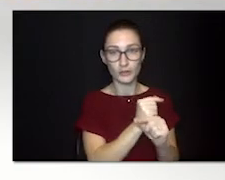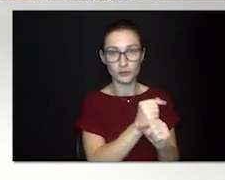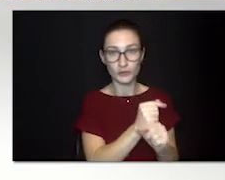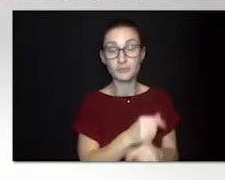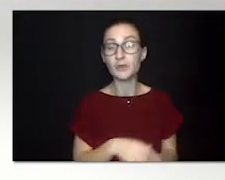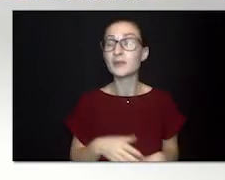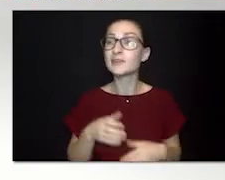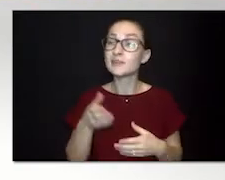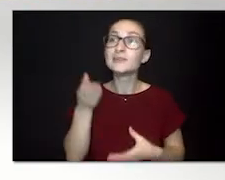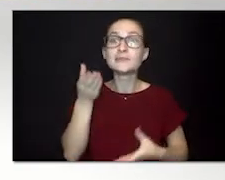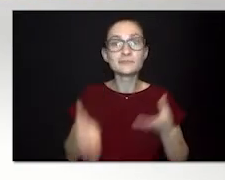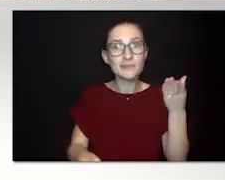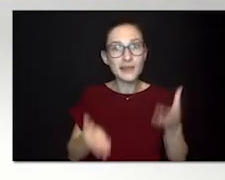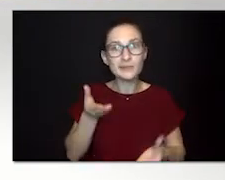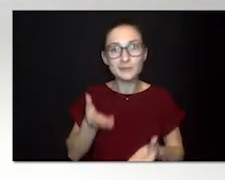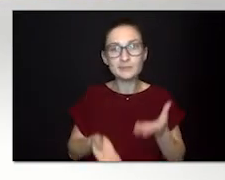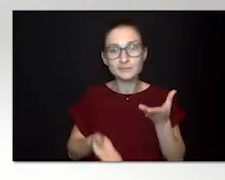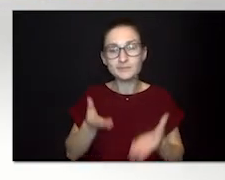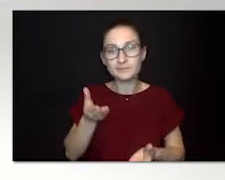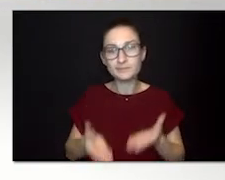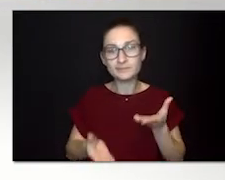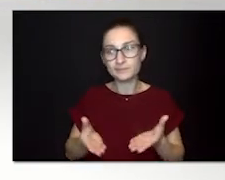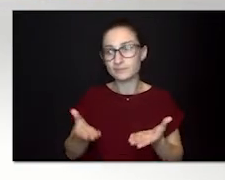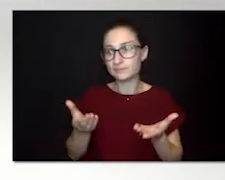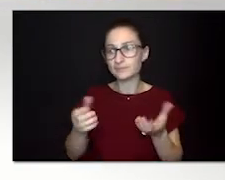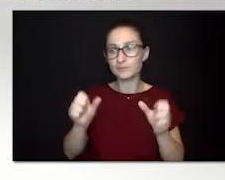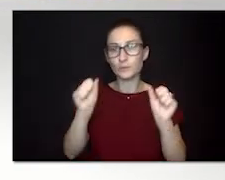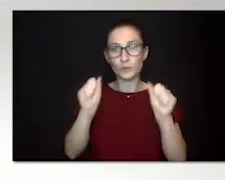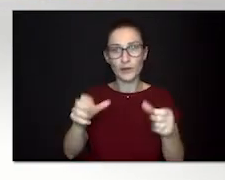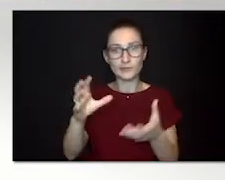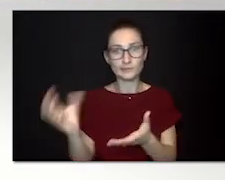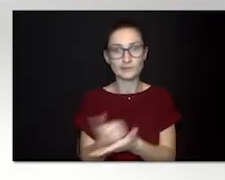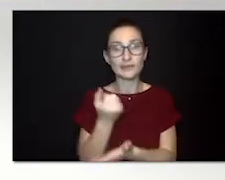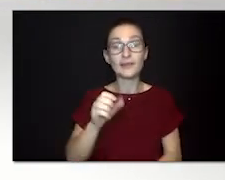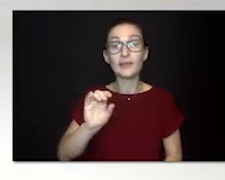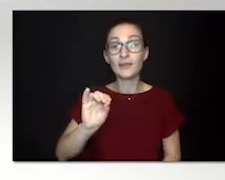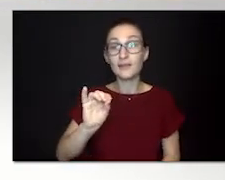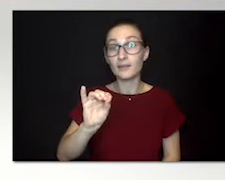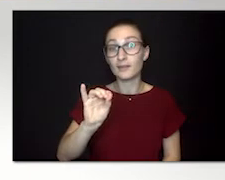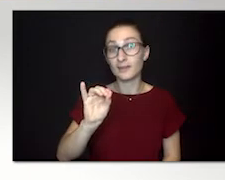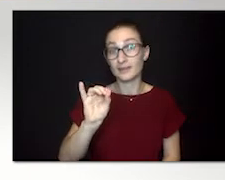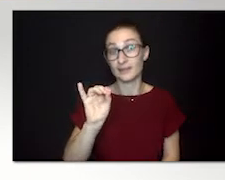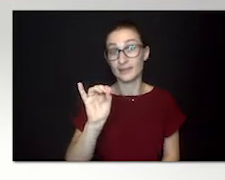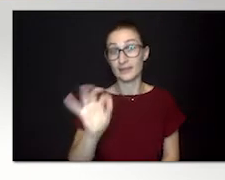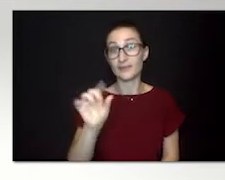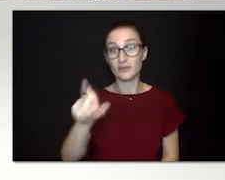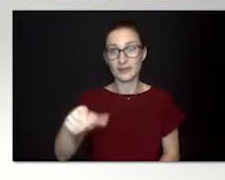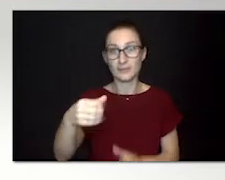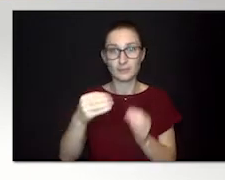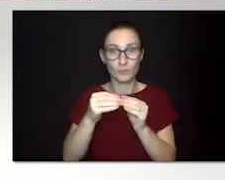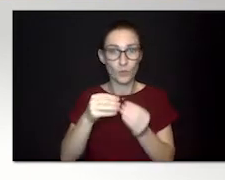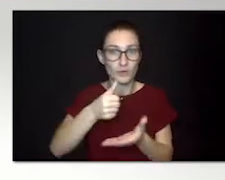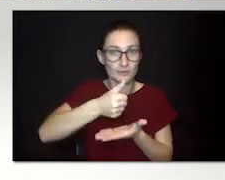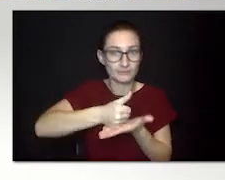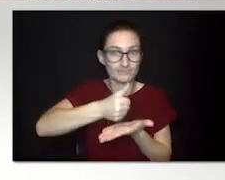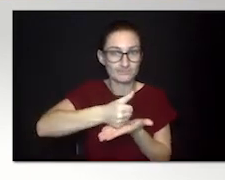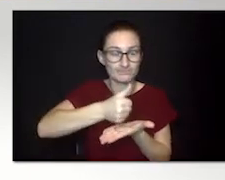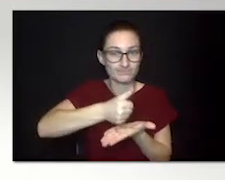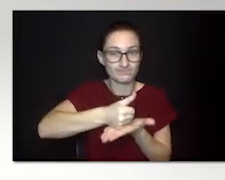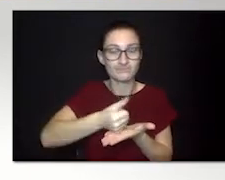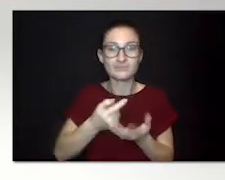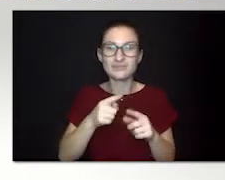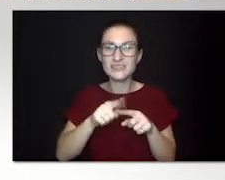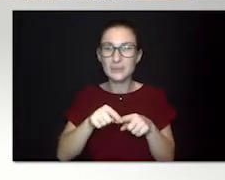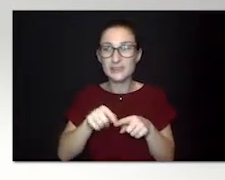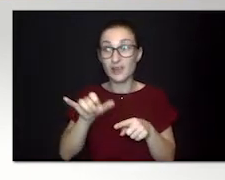the rights of the ward really need to be more fully assisted with. So that's really going to be a factually specific question as to